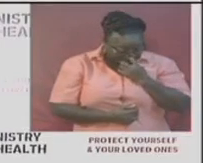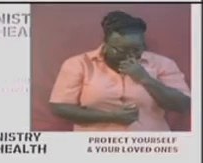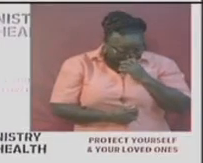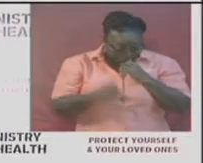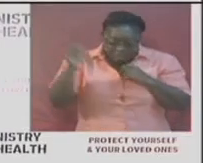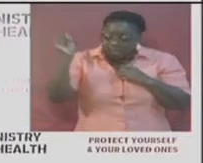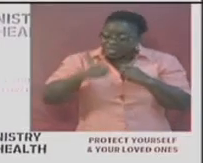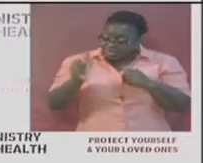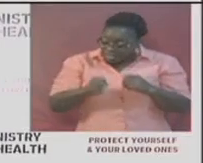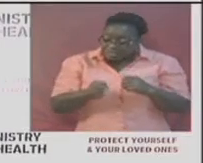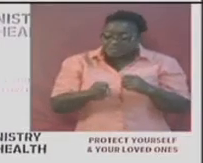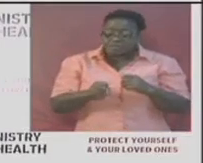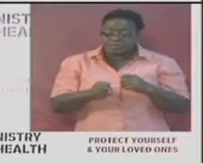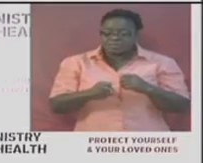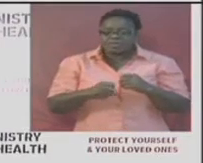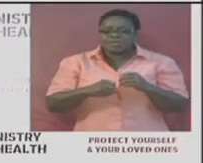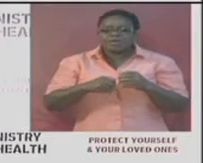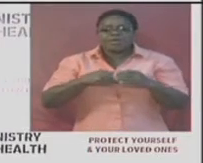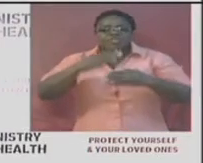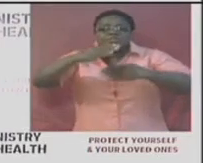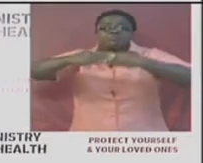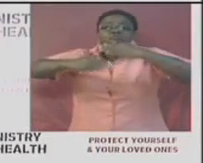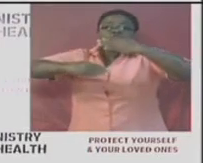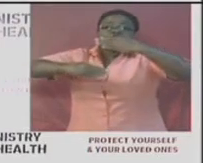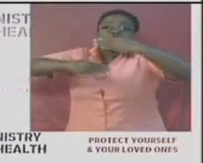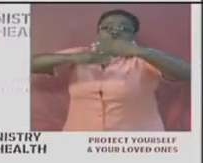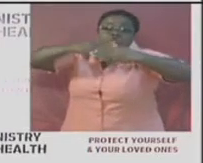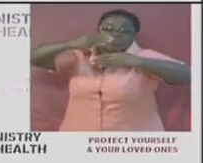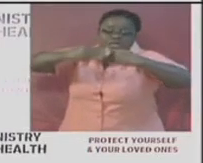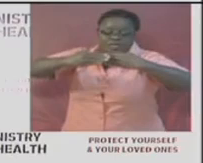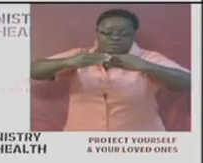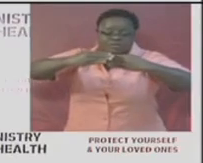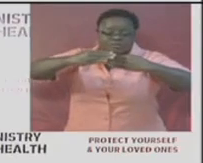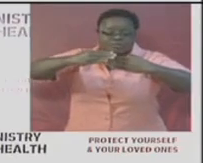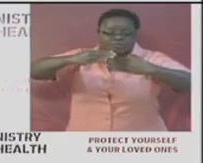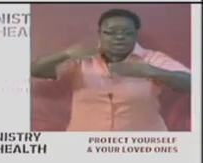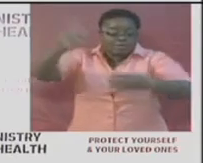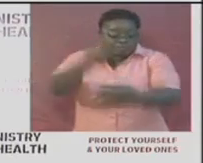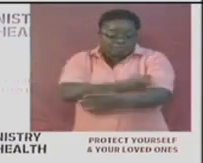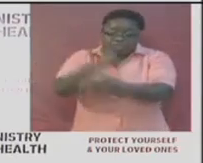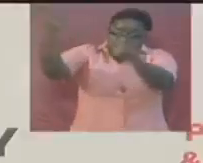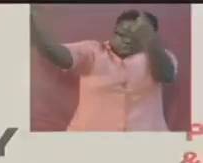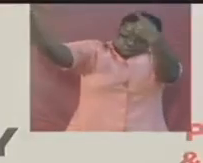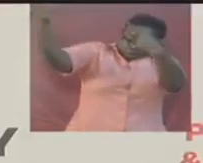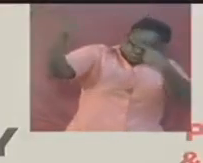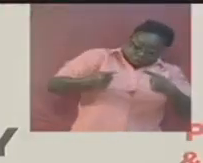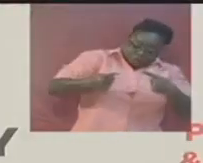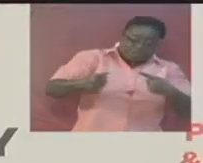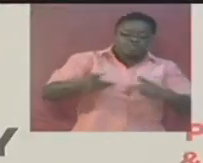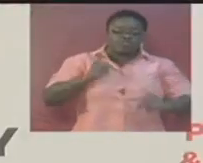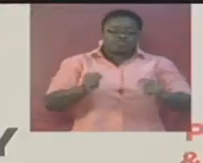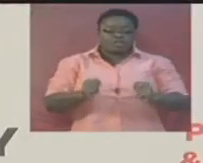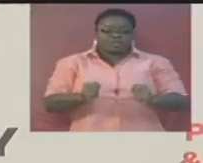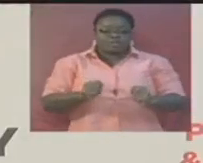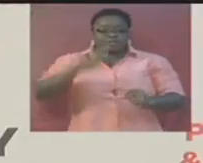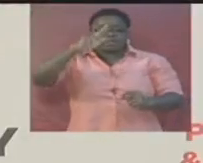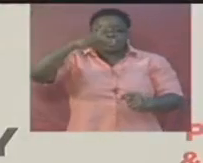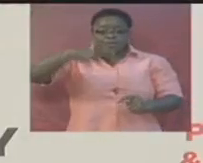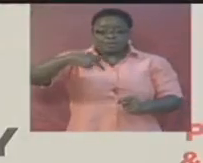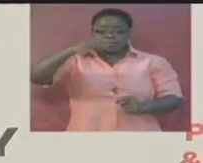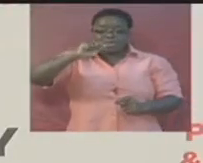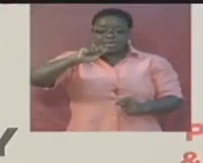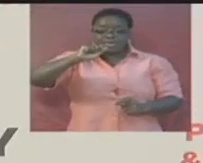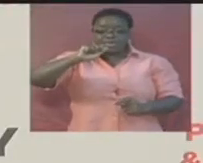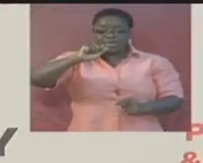Yeah, so in terms of the vaccine coming into the country, normally what happens is the Pan American Health Organization, through the revolving fund, we actually purchase